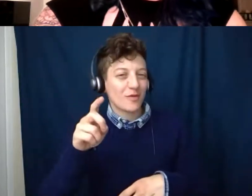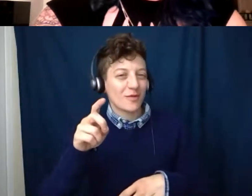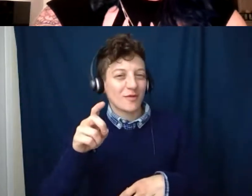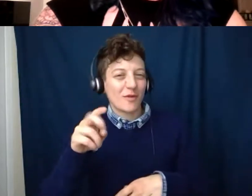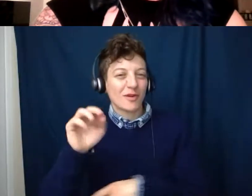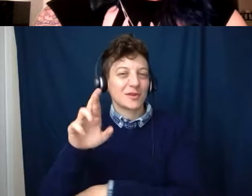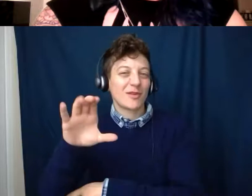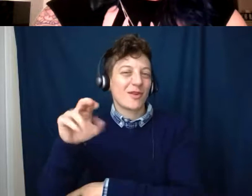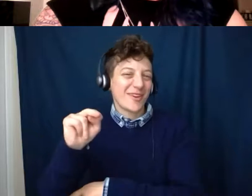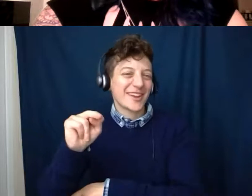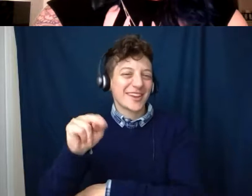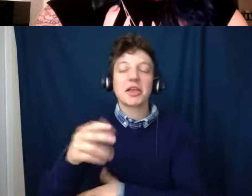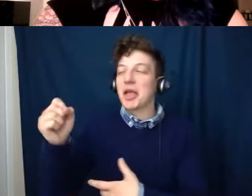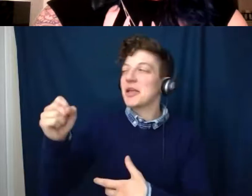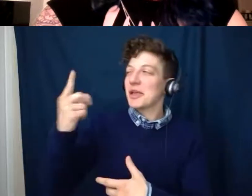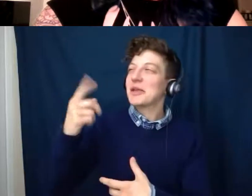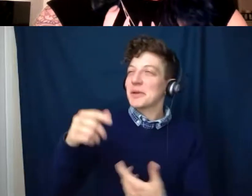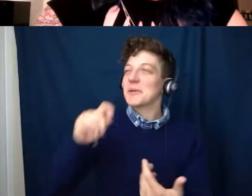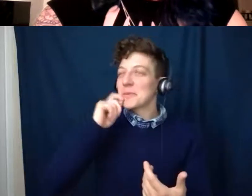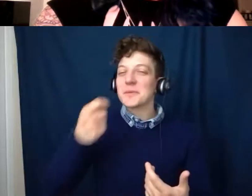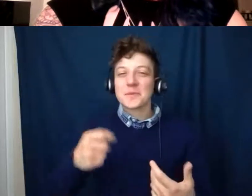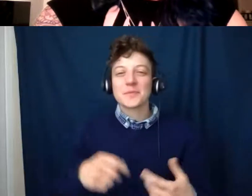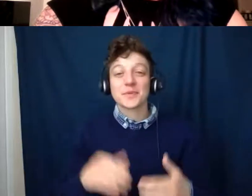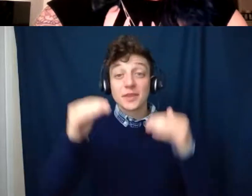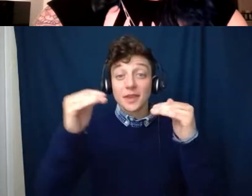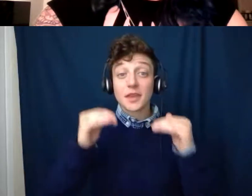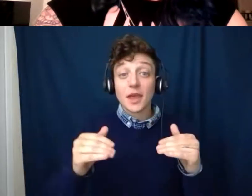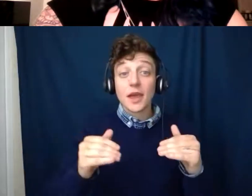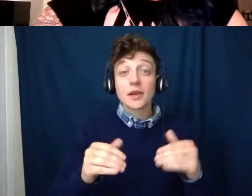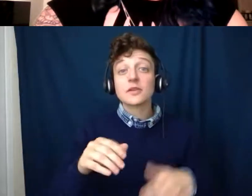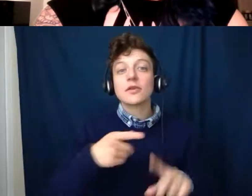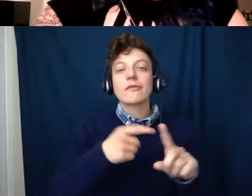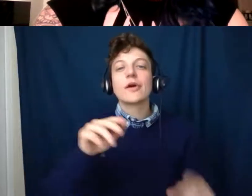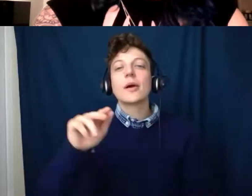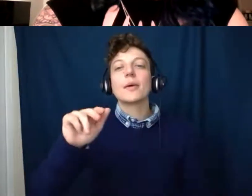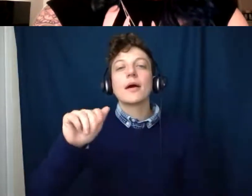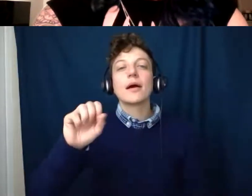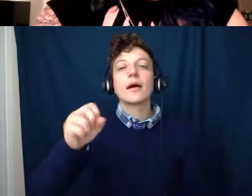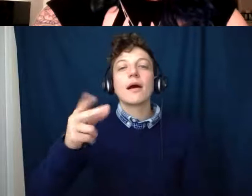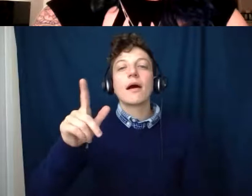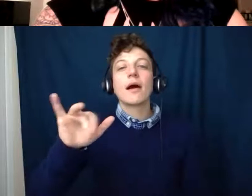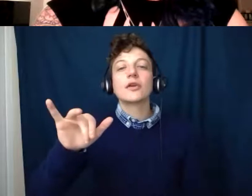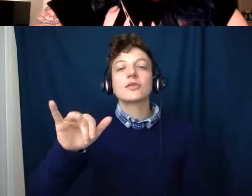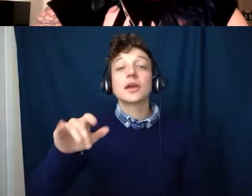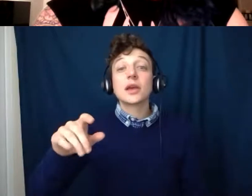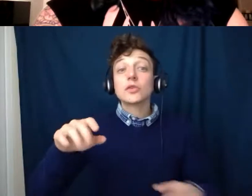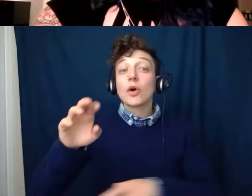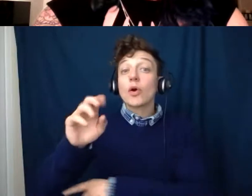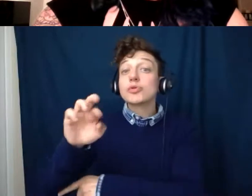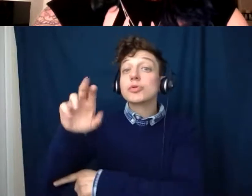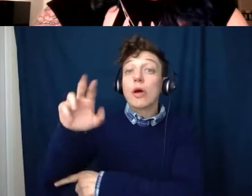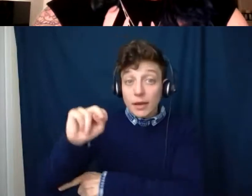Yeah, but that's a great question. Sounds good. The next question is from Ashley. Is distributing Narcan / the fentanyl test